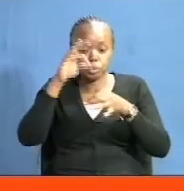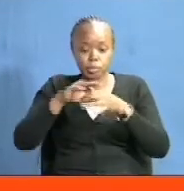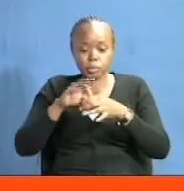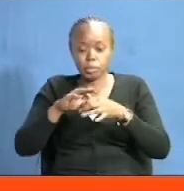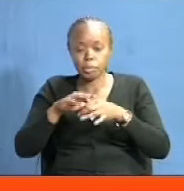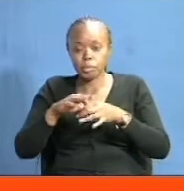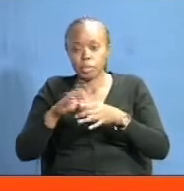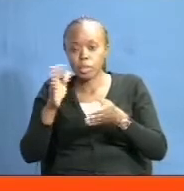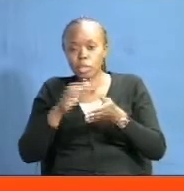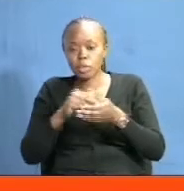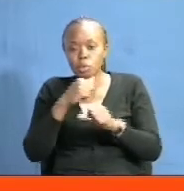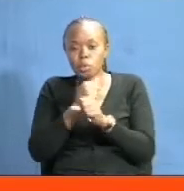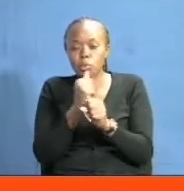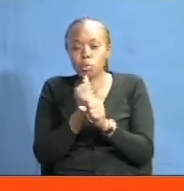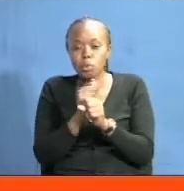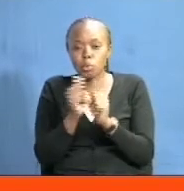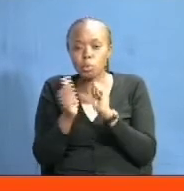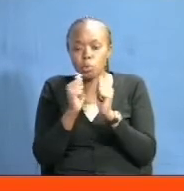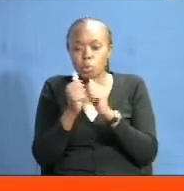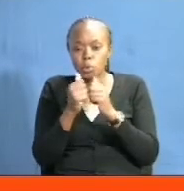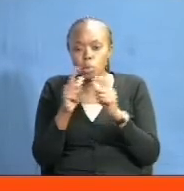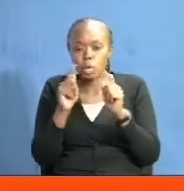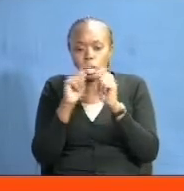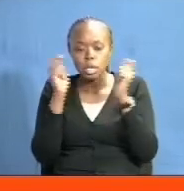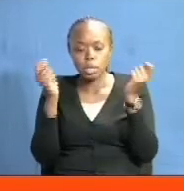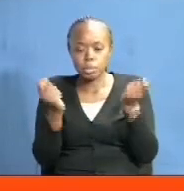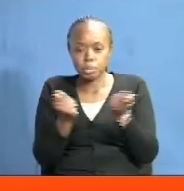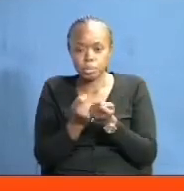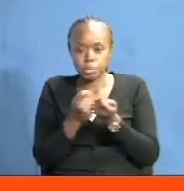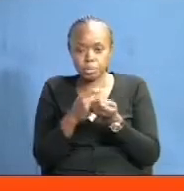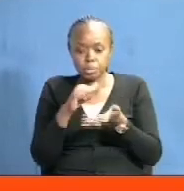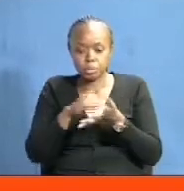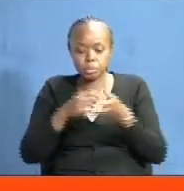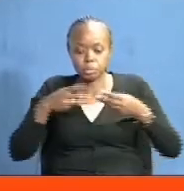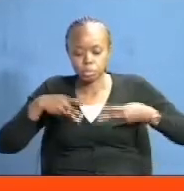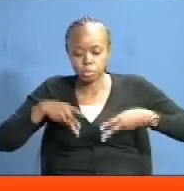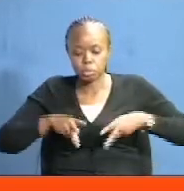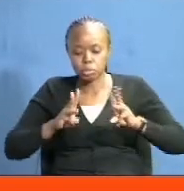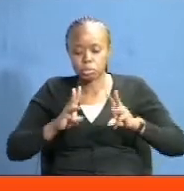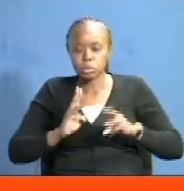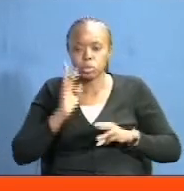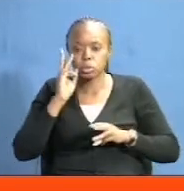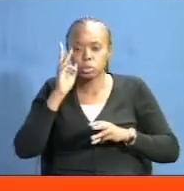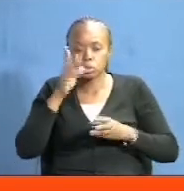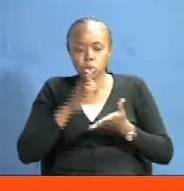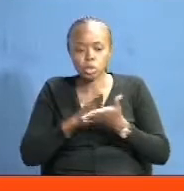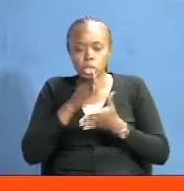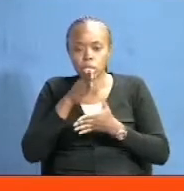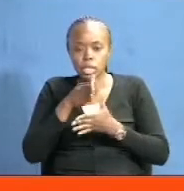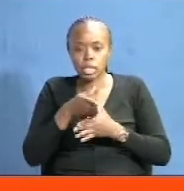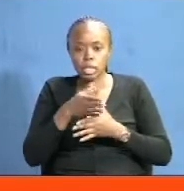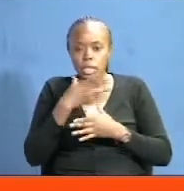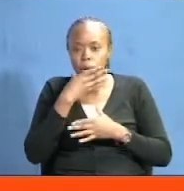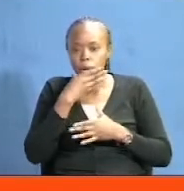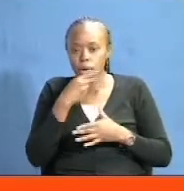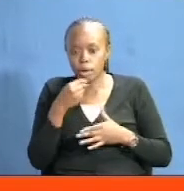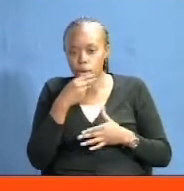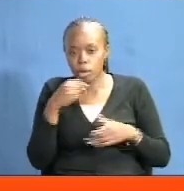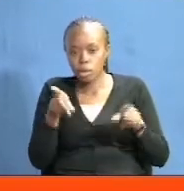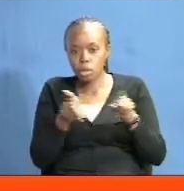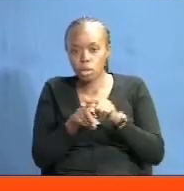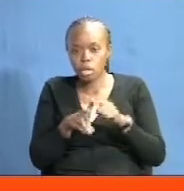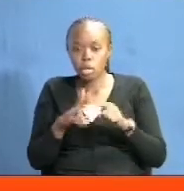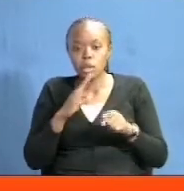be work with a campaign team. In that way, I will ensure the campaign team and the manifestos